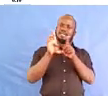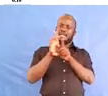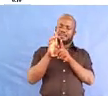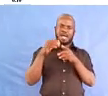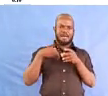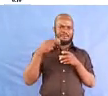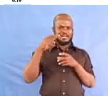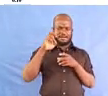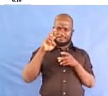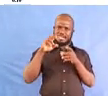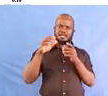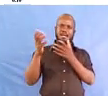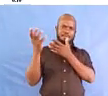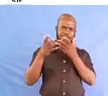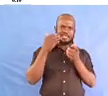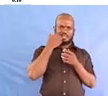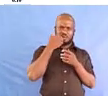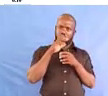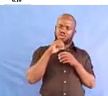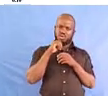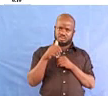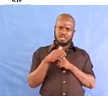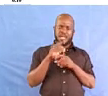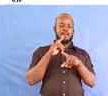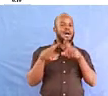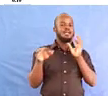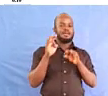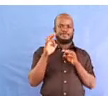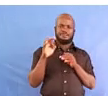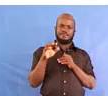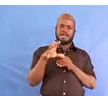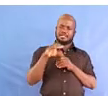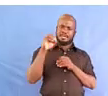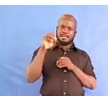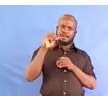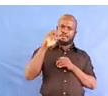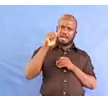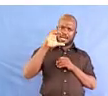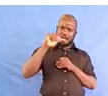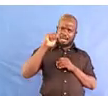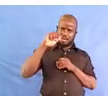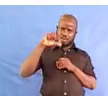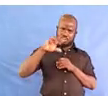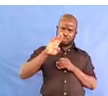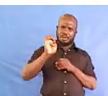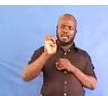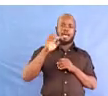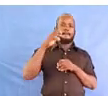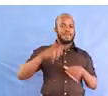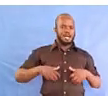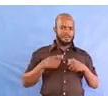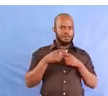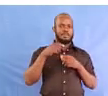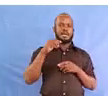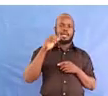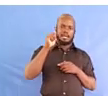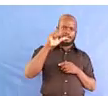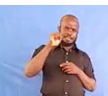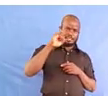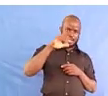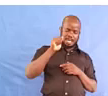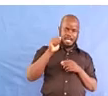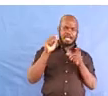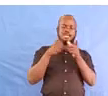of SIV that causes little or no disease. However, if you take a rhesus macaque, a monkey from